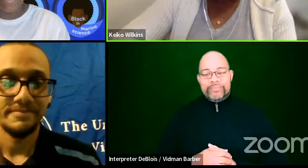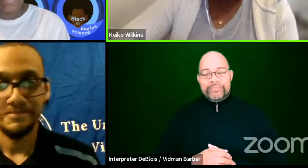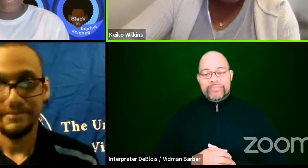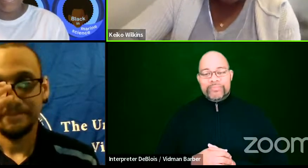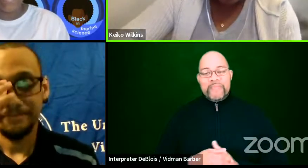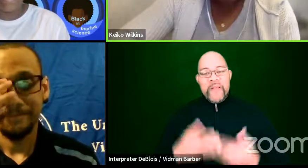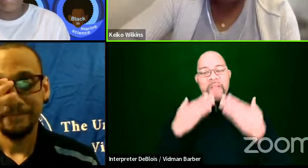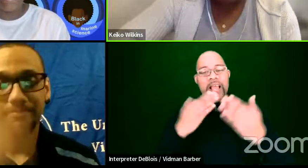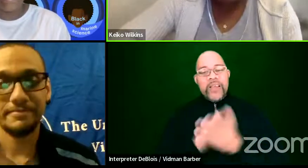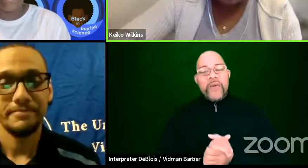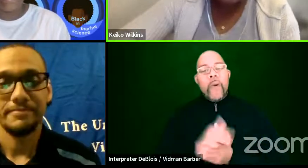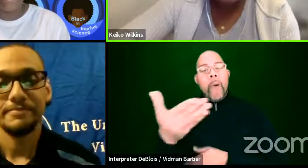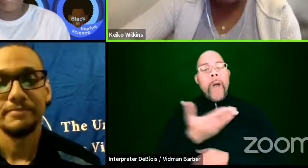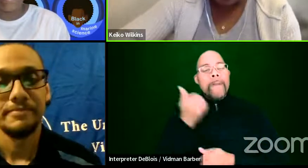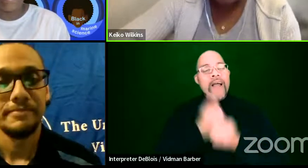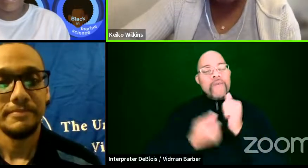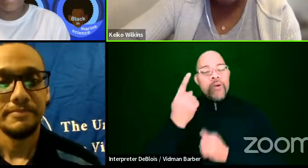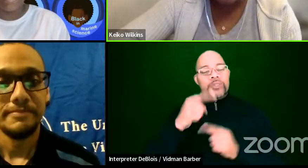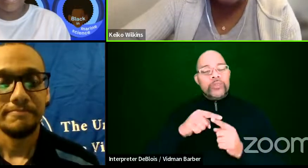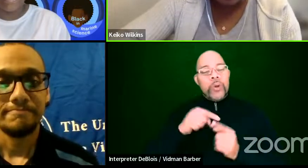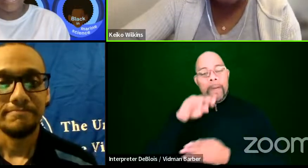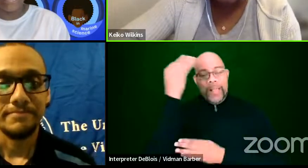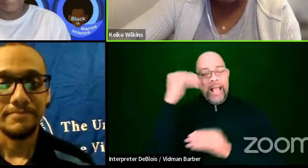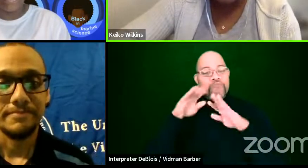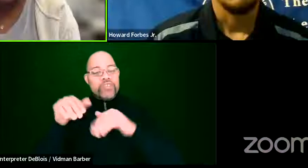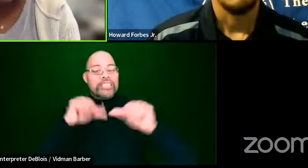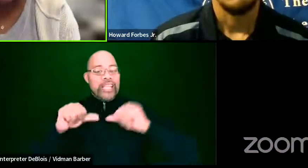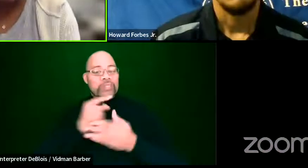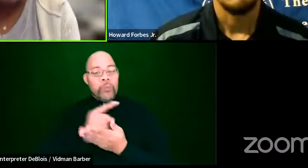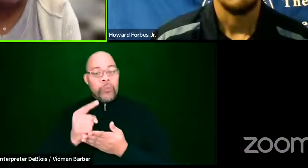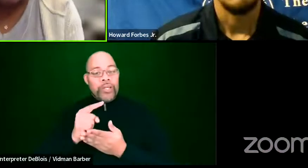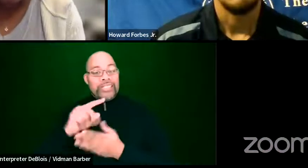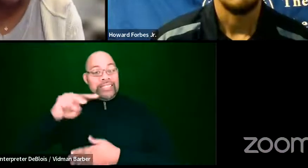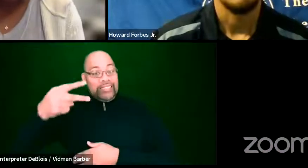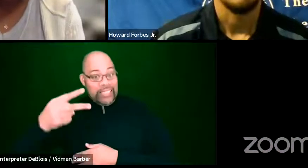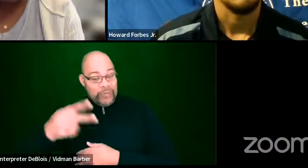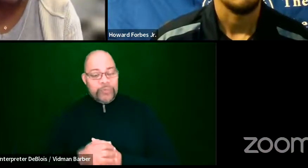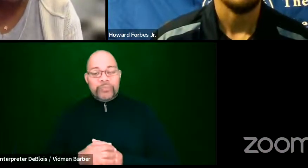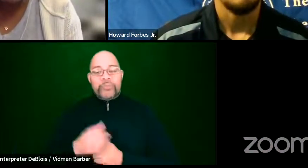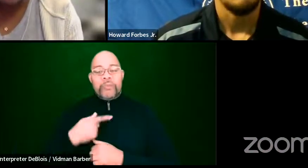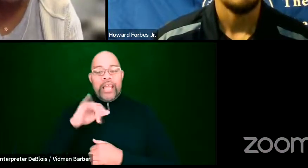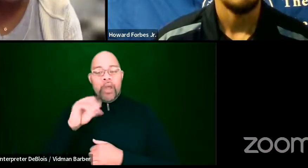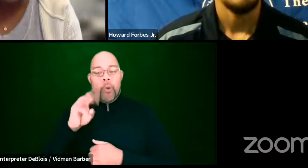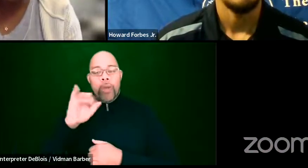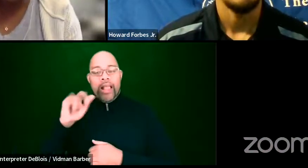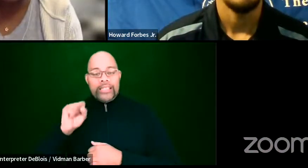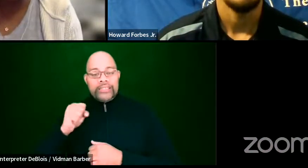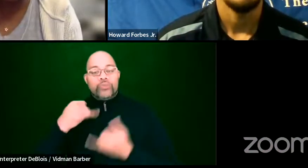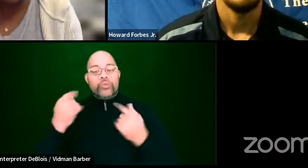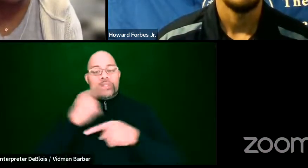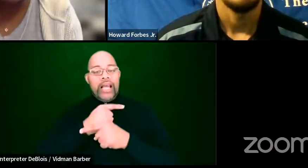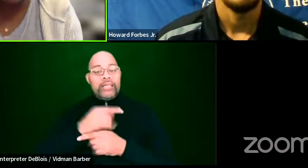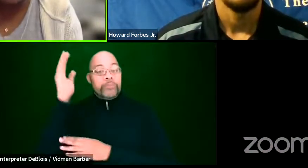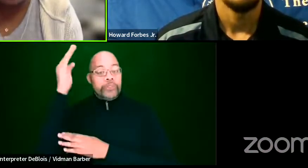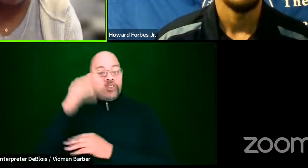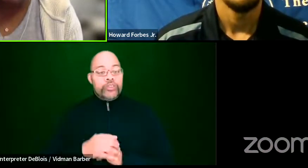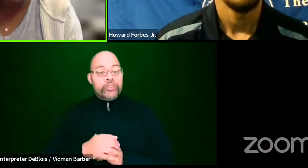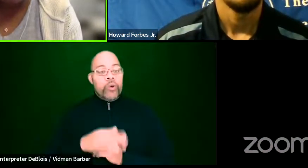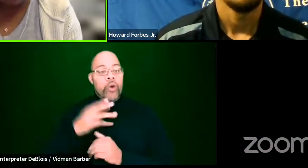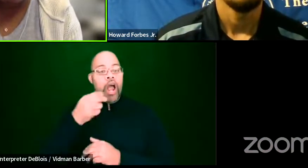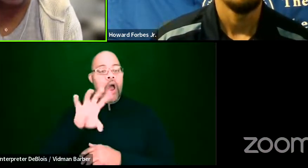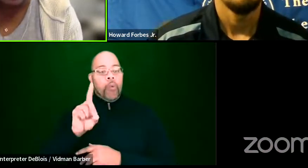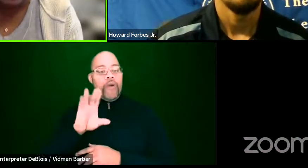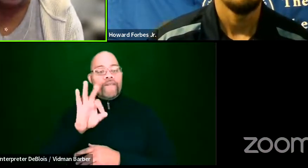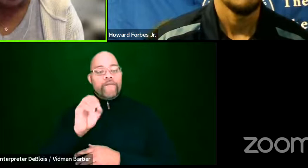Thank you, and welcome everybody to Black and Marine Science Week 2. I'm Keiko Wilkins, and today's keynote speaker will be